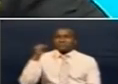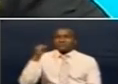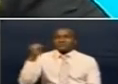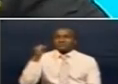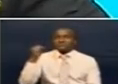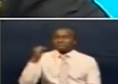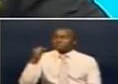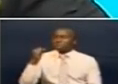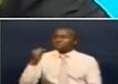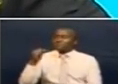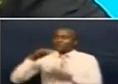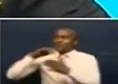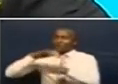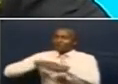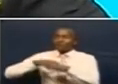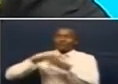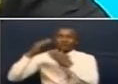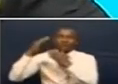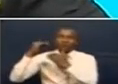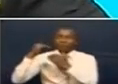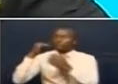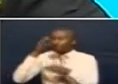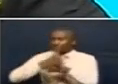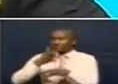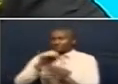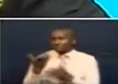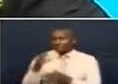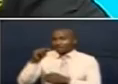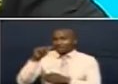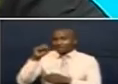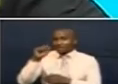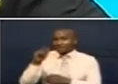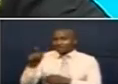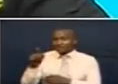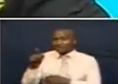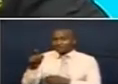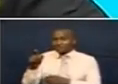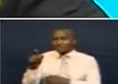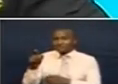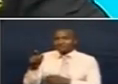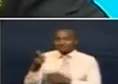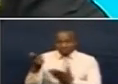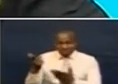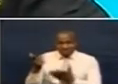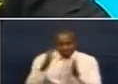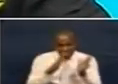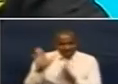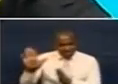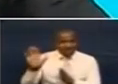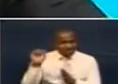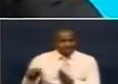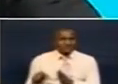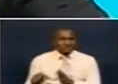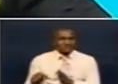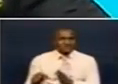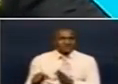on false hope. The arrangement in NASA is an arrangement of convenience. It's a marriage of convenience. Very